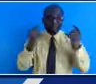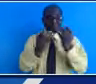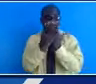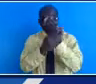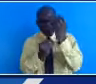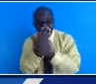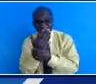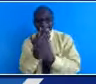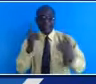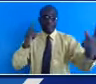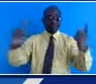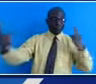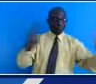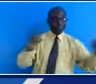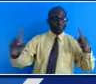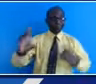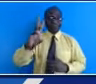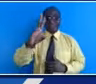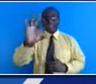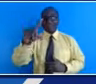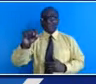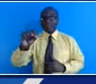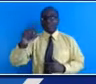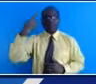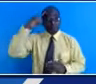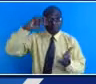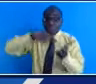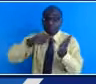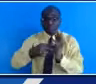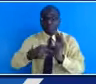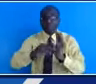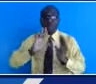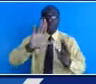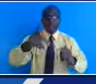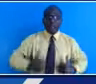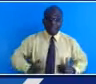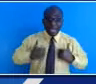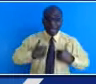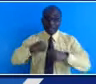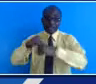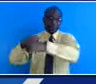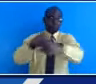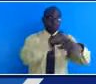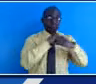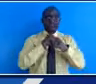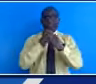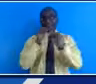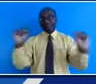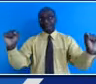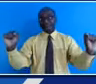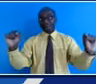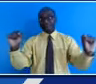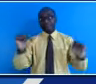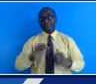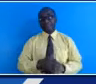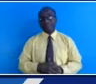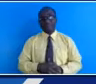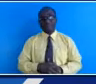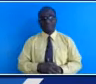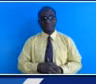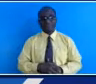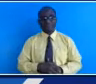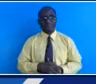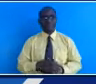economic engine that we need. So back to the numbers. We have tested 189,138 people. And what I think is an